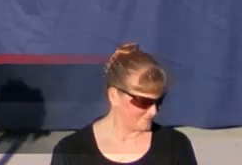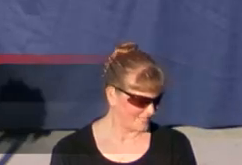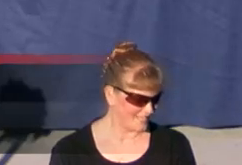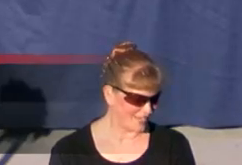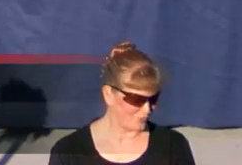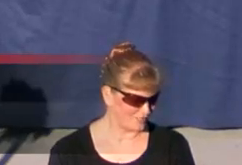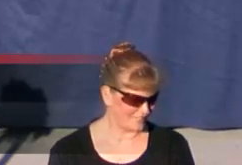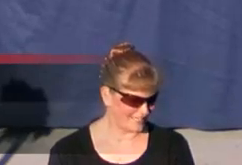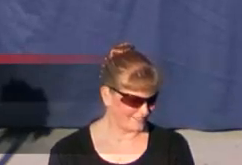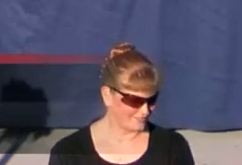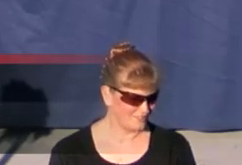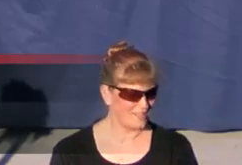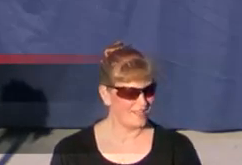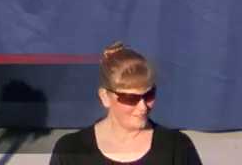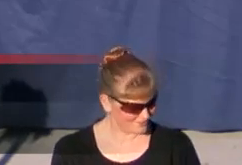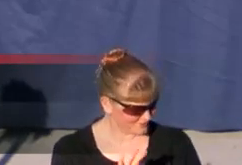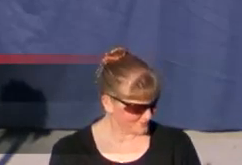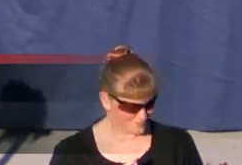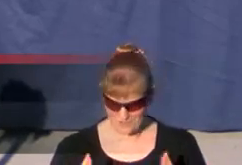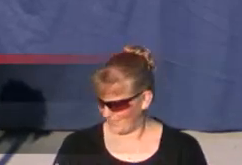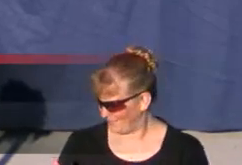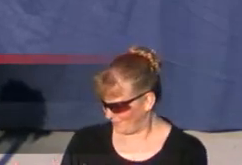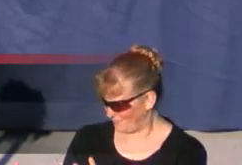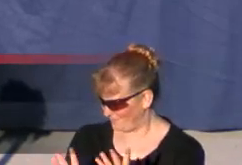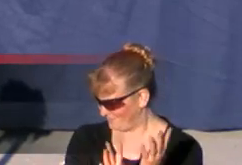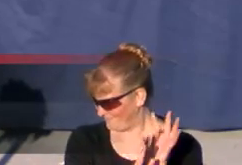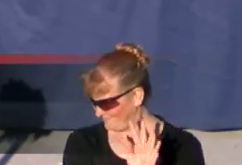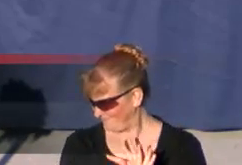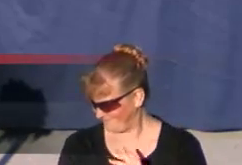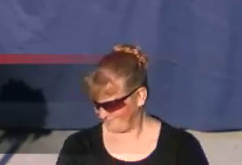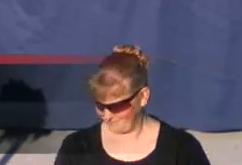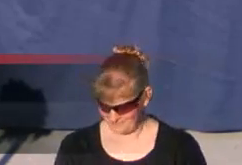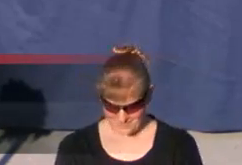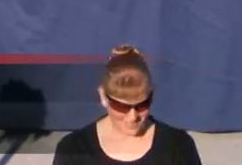Students, get prepared to come to the stage.